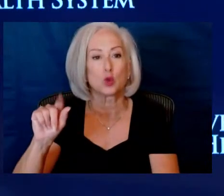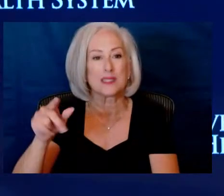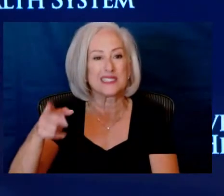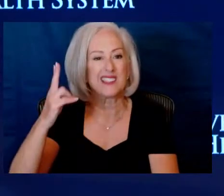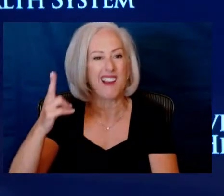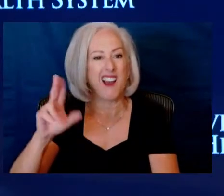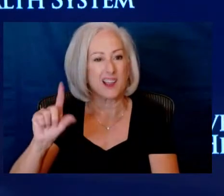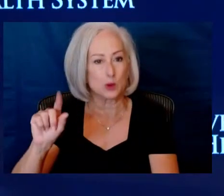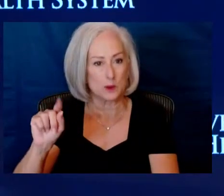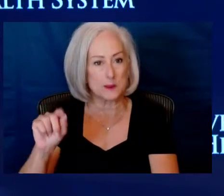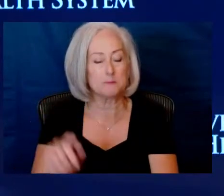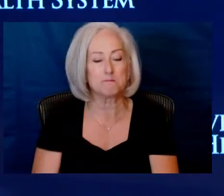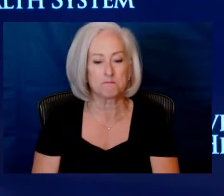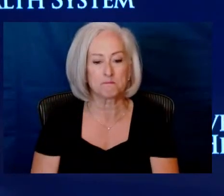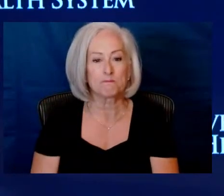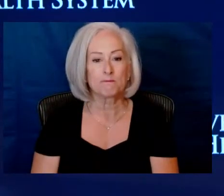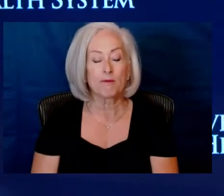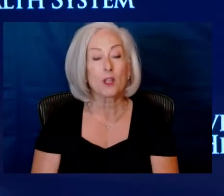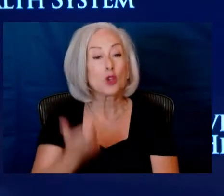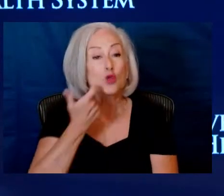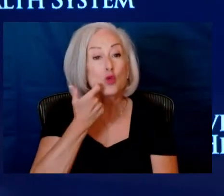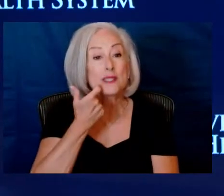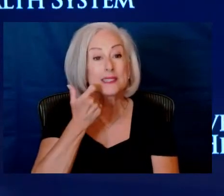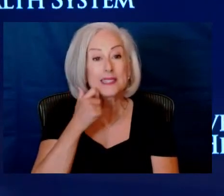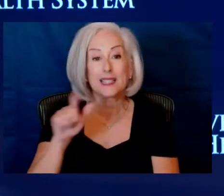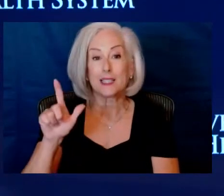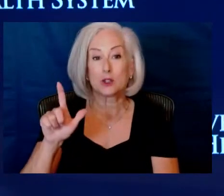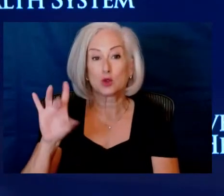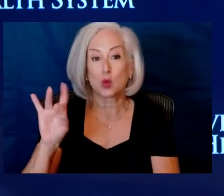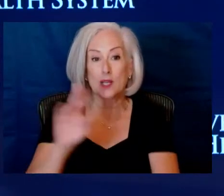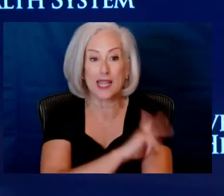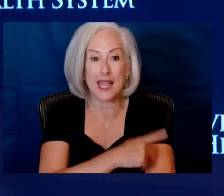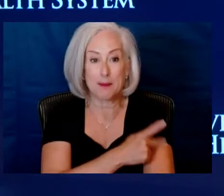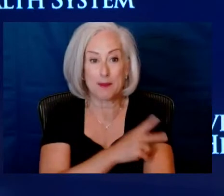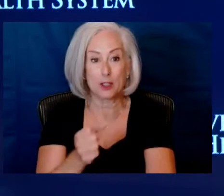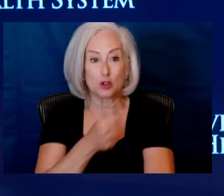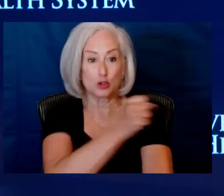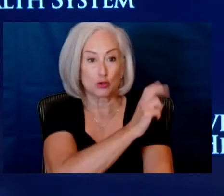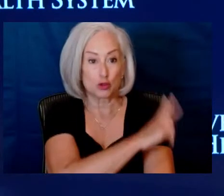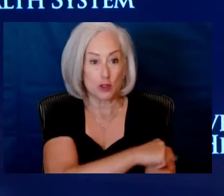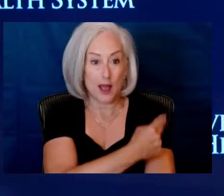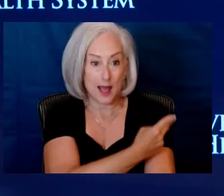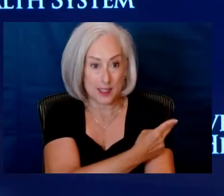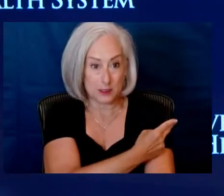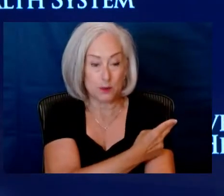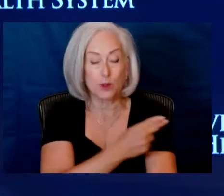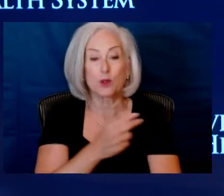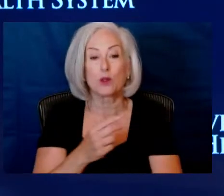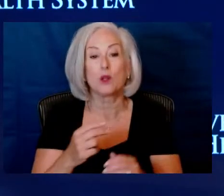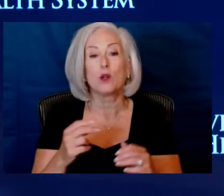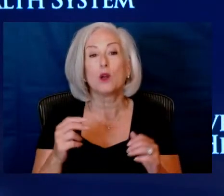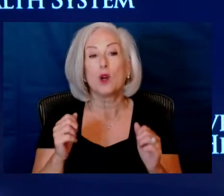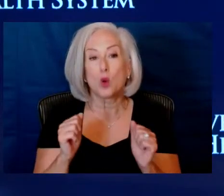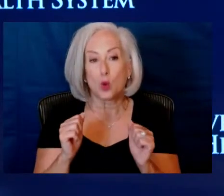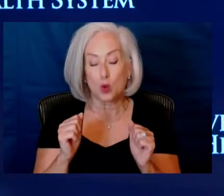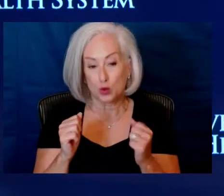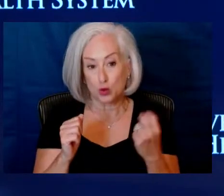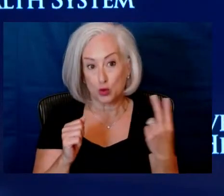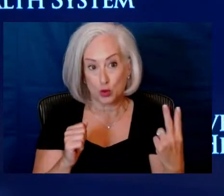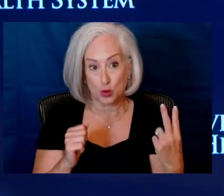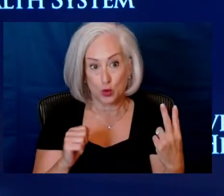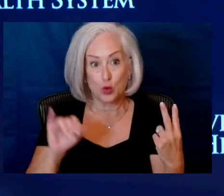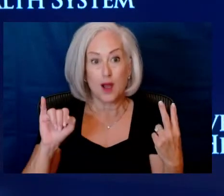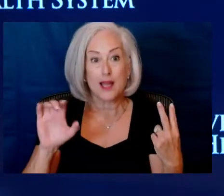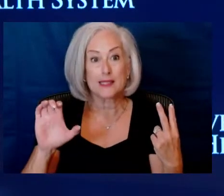recently. Right now we have 28 patients in the hospital with 2 in the ICU, 2 on the